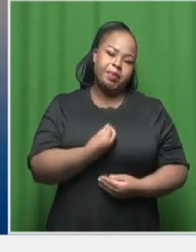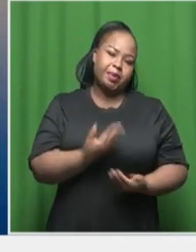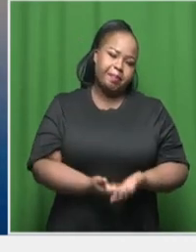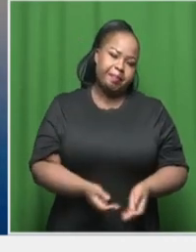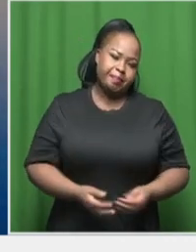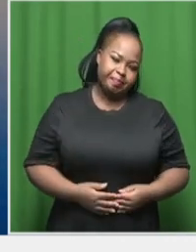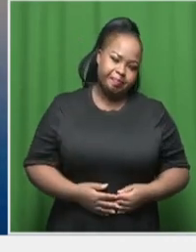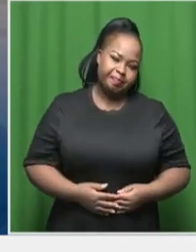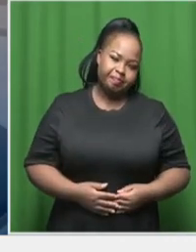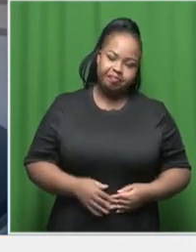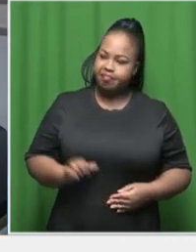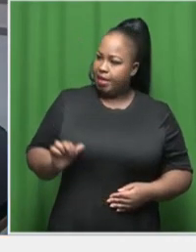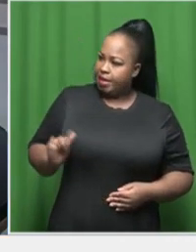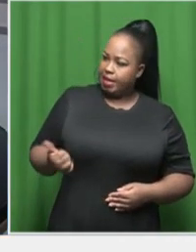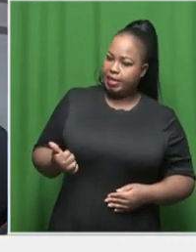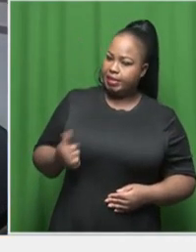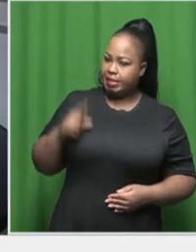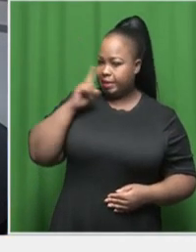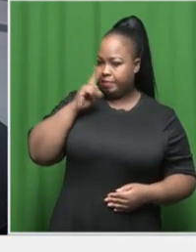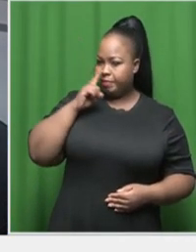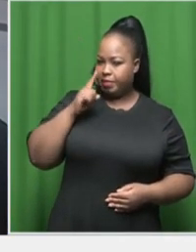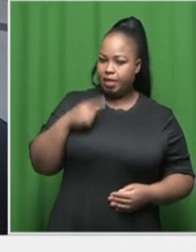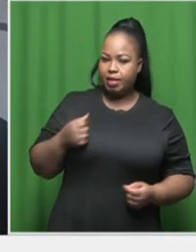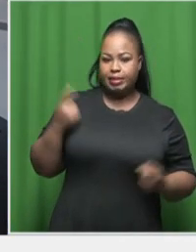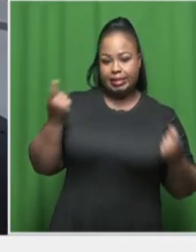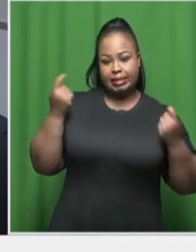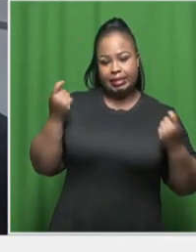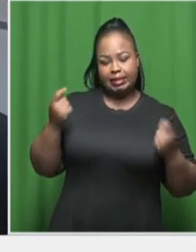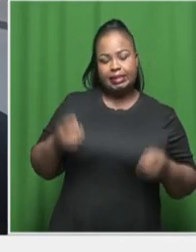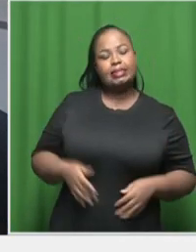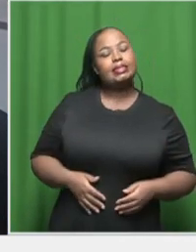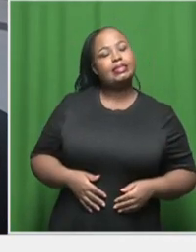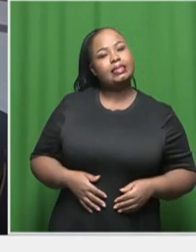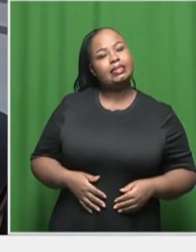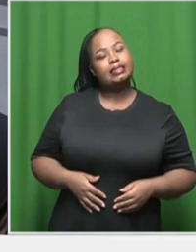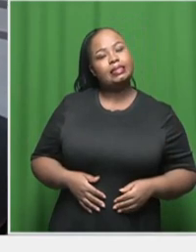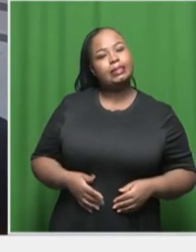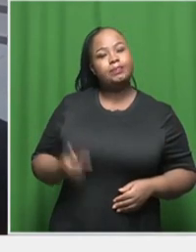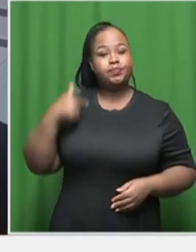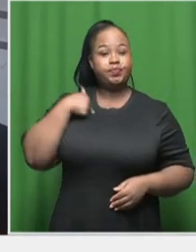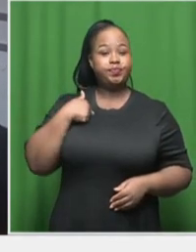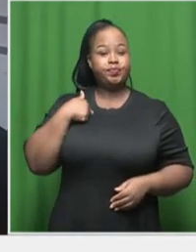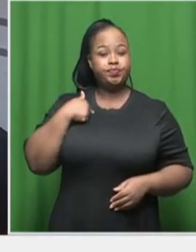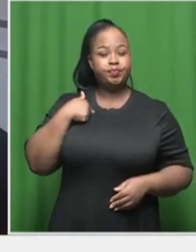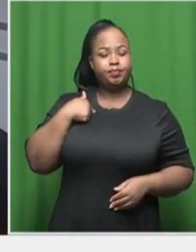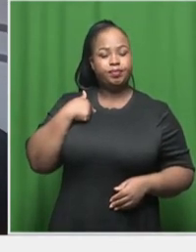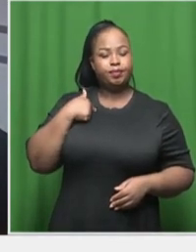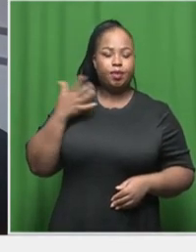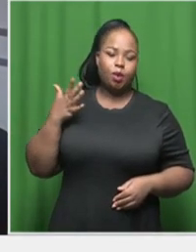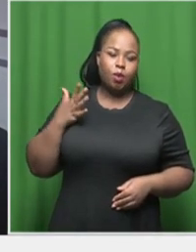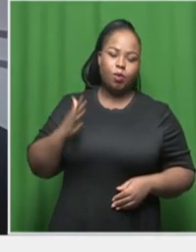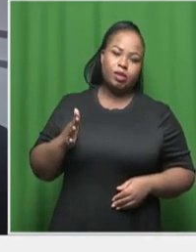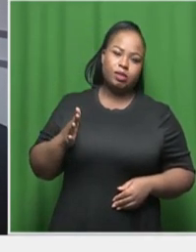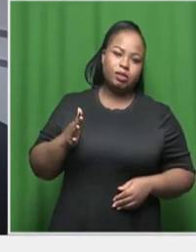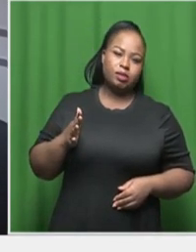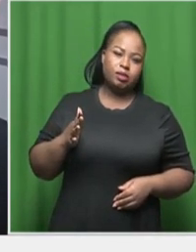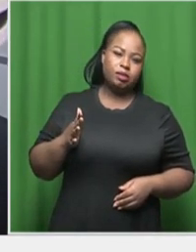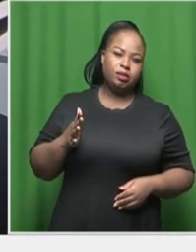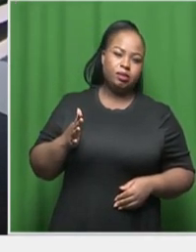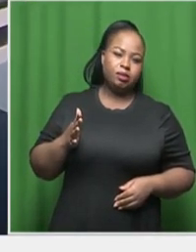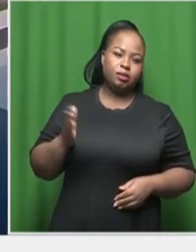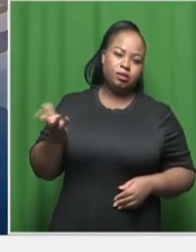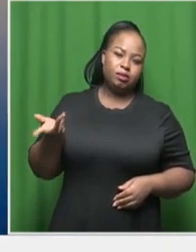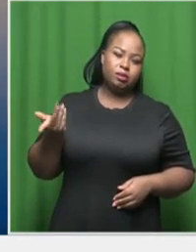there. Okay, so what next for the next Pink concert? Look, I am initially I wanted to have